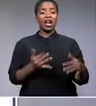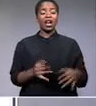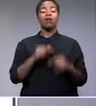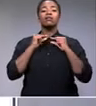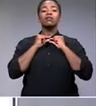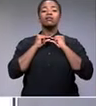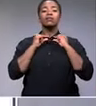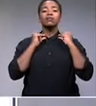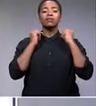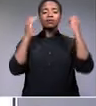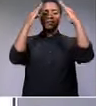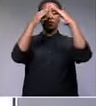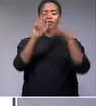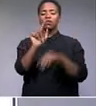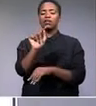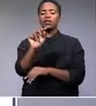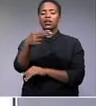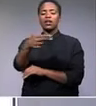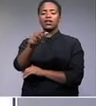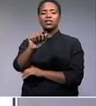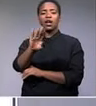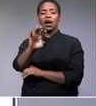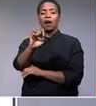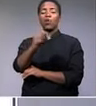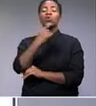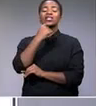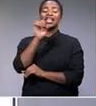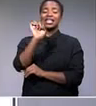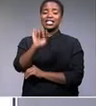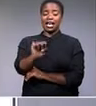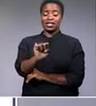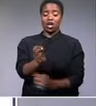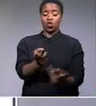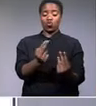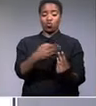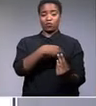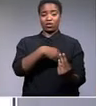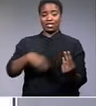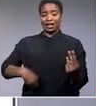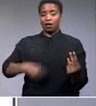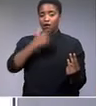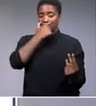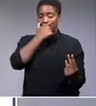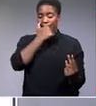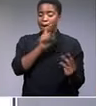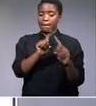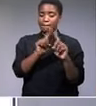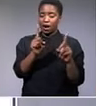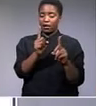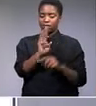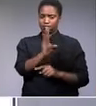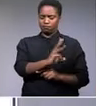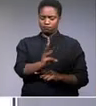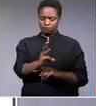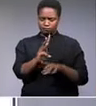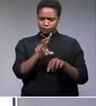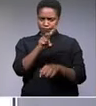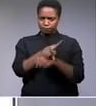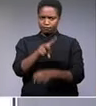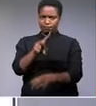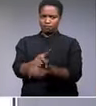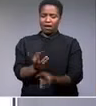Archbishop Thabo Makgopa has called for vigilance even under President Cyril Ramaphosa's administration. He was delivering his Christmas sermon at Cape